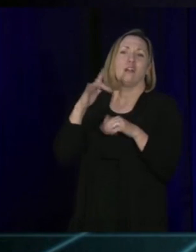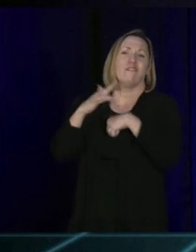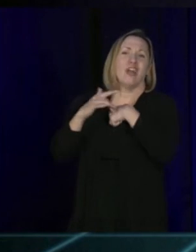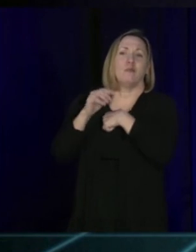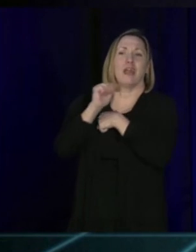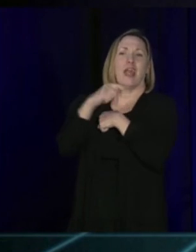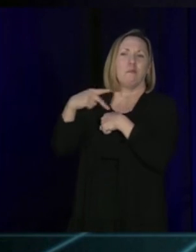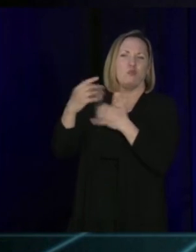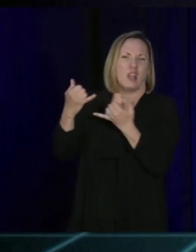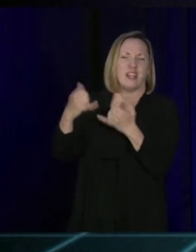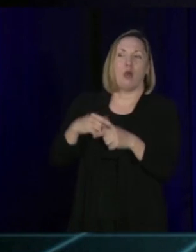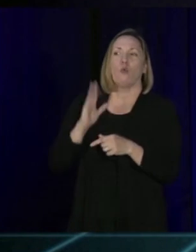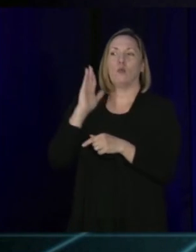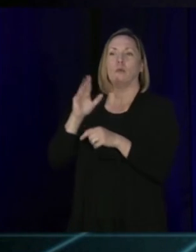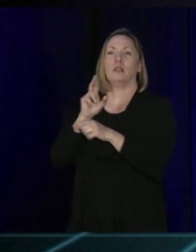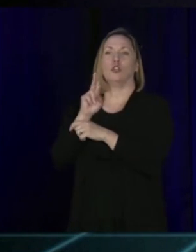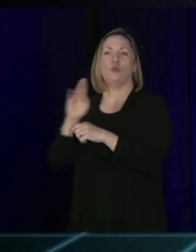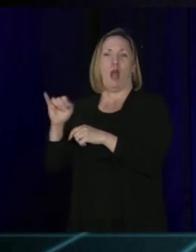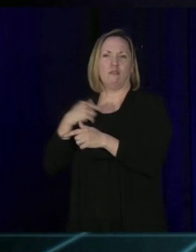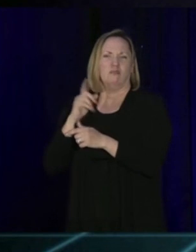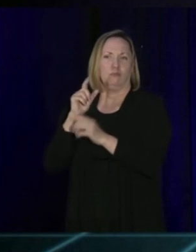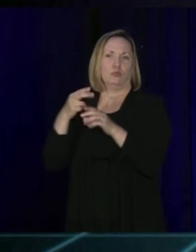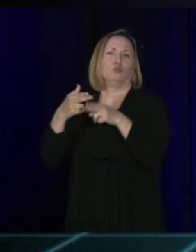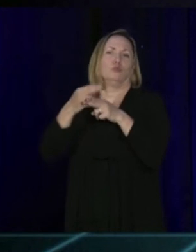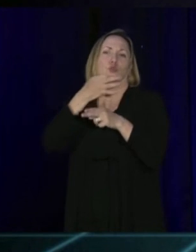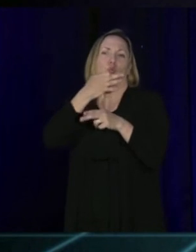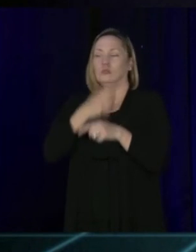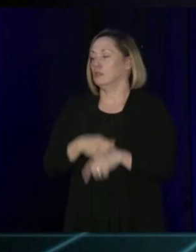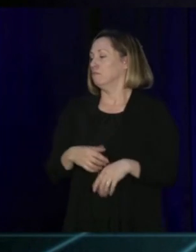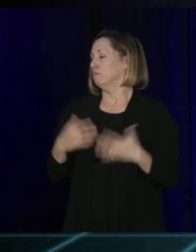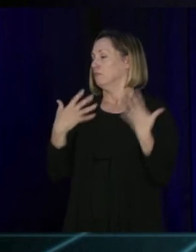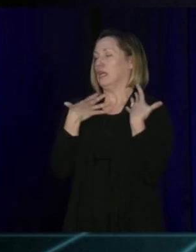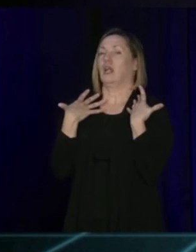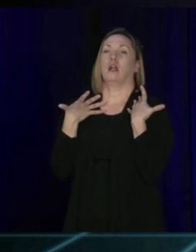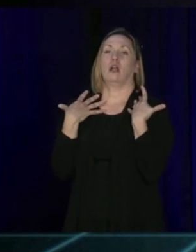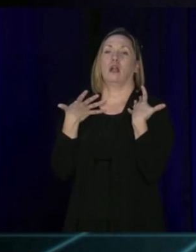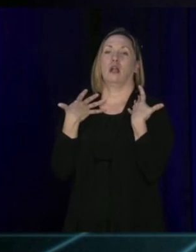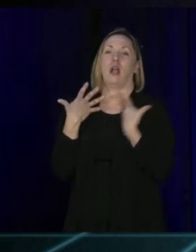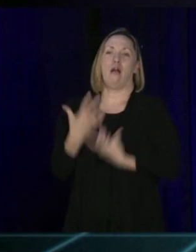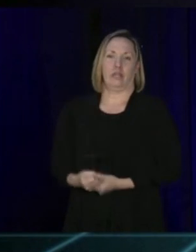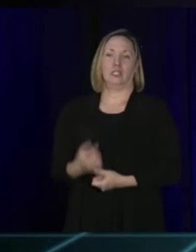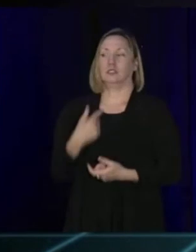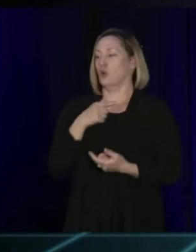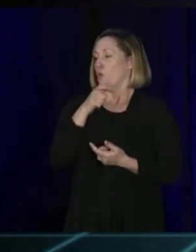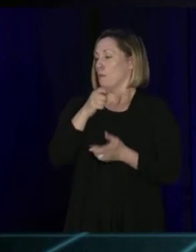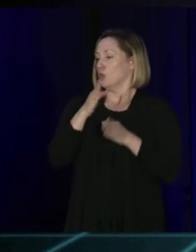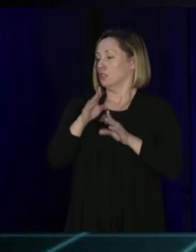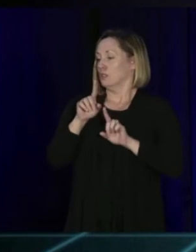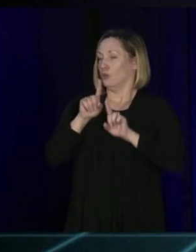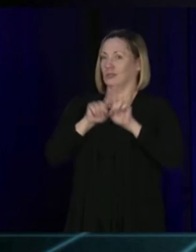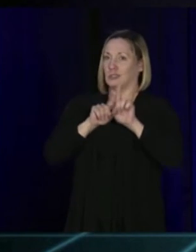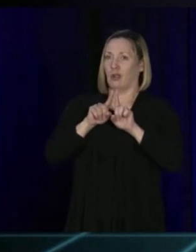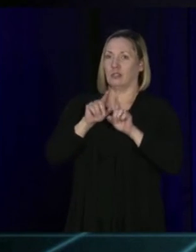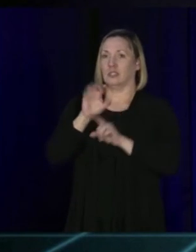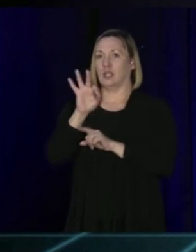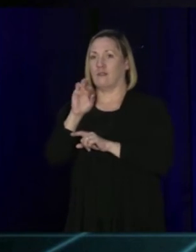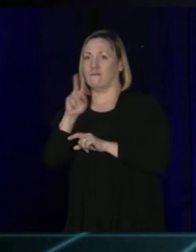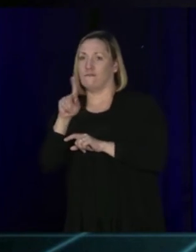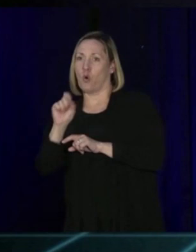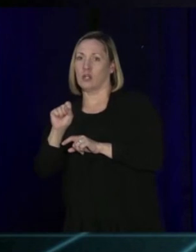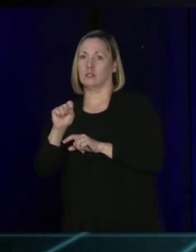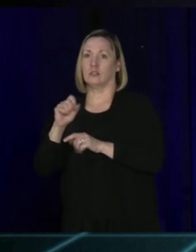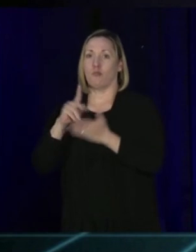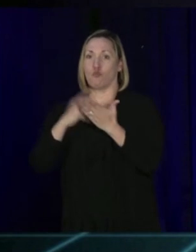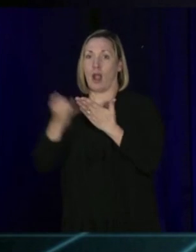UI shortly. But things like confidence, what's the ability of like an individual who stars and forks a project? So these are stars and forks